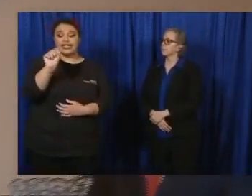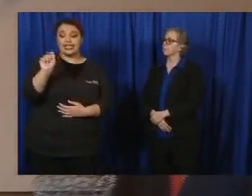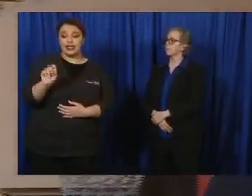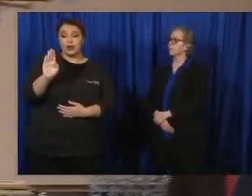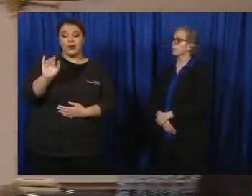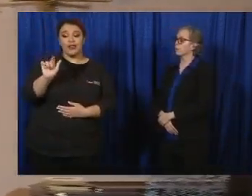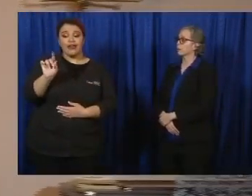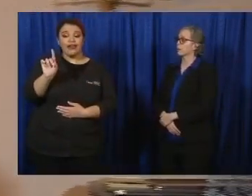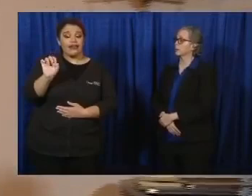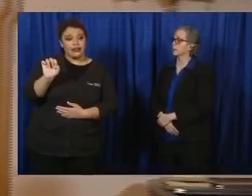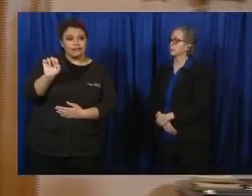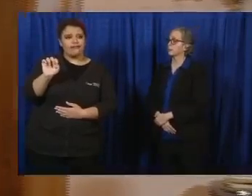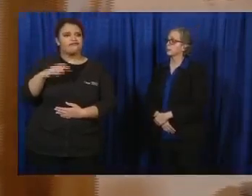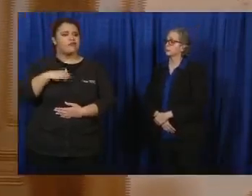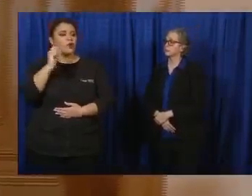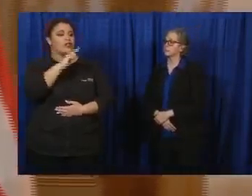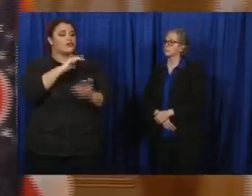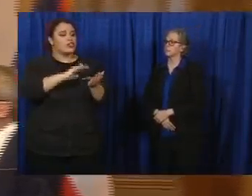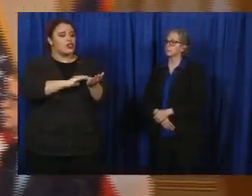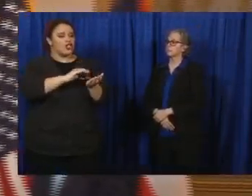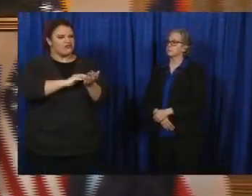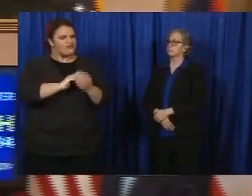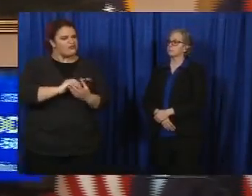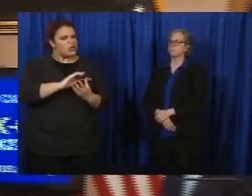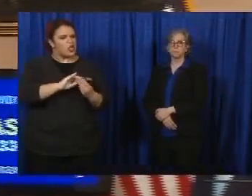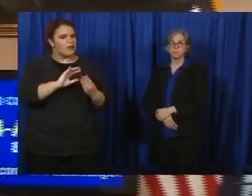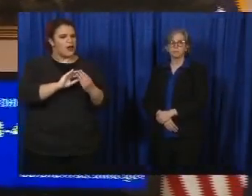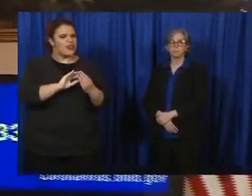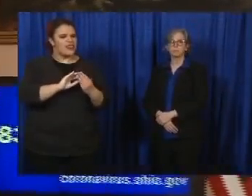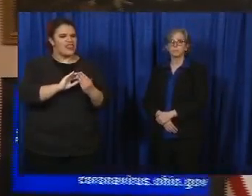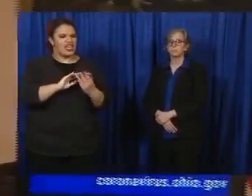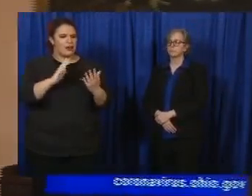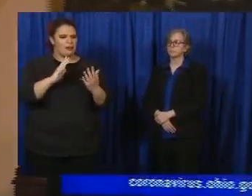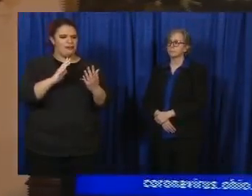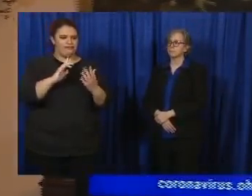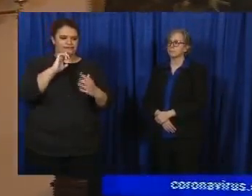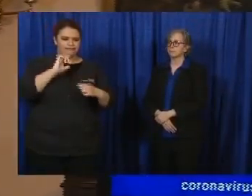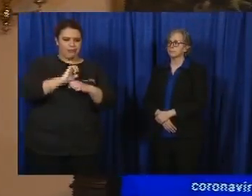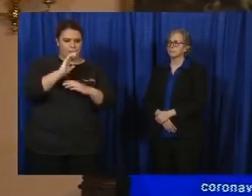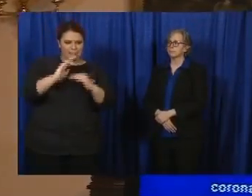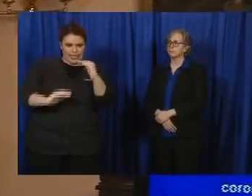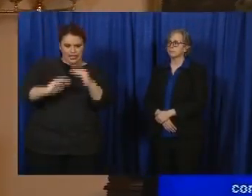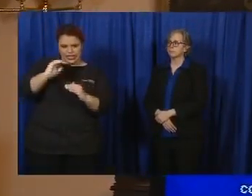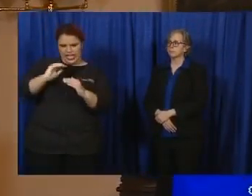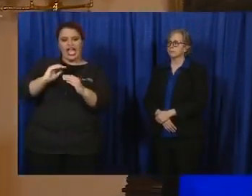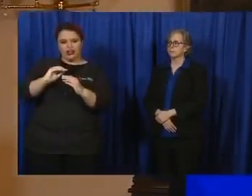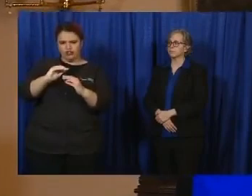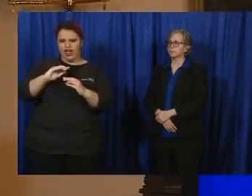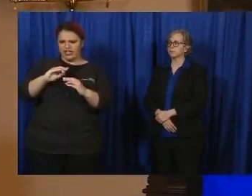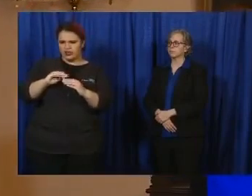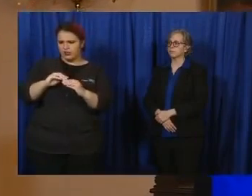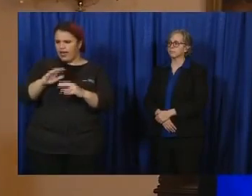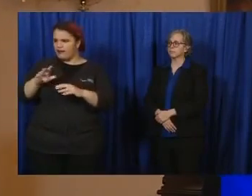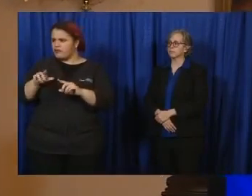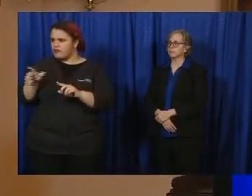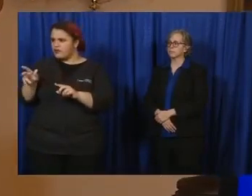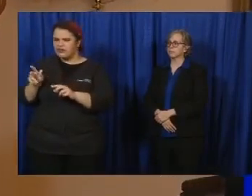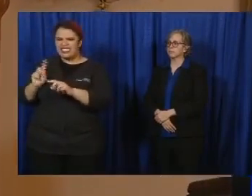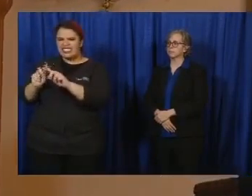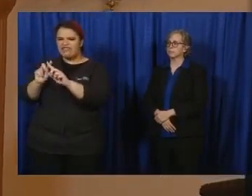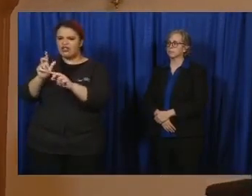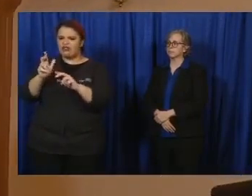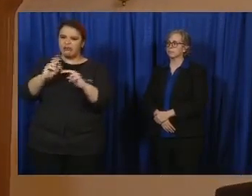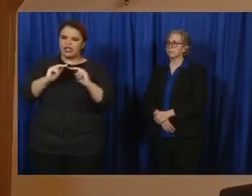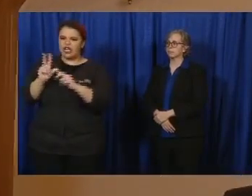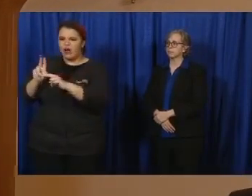the physical infrastructure of our healthcare system. Could you talk about the people infrastructure of that system? Where do we stand in terms of manpower,